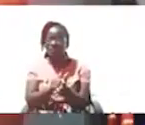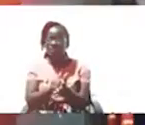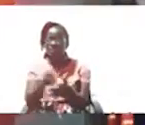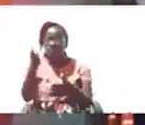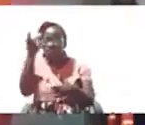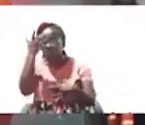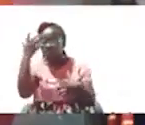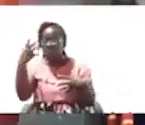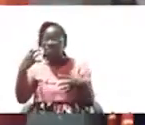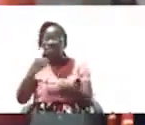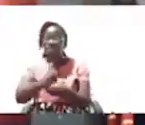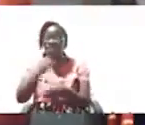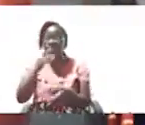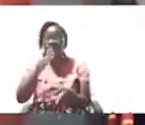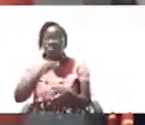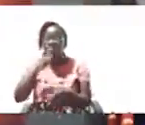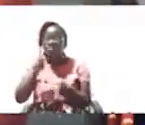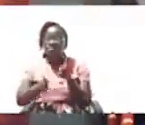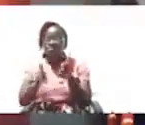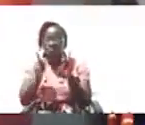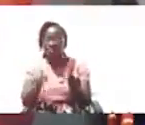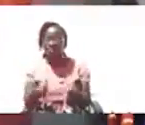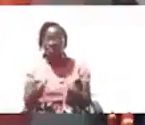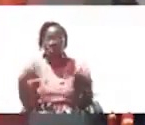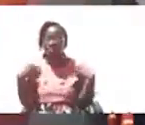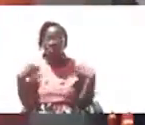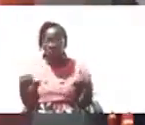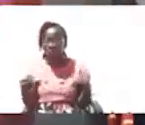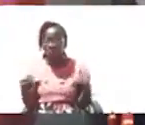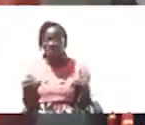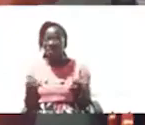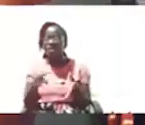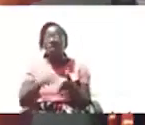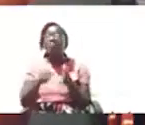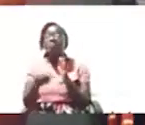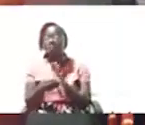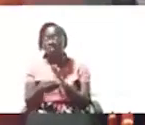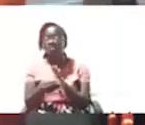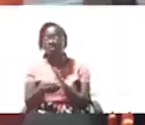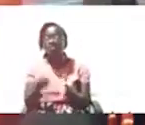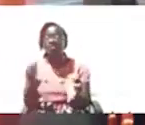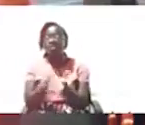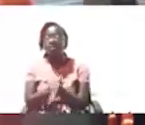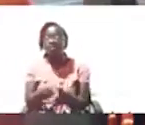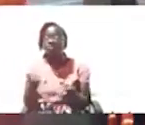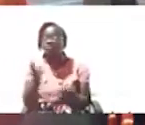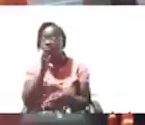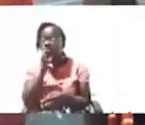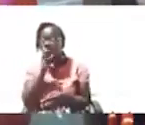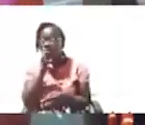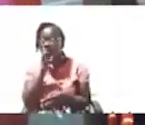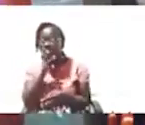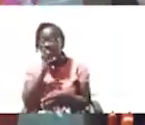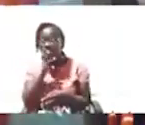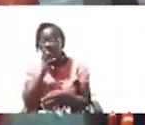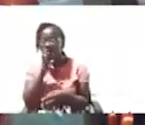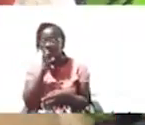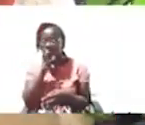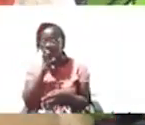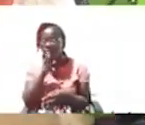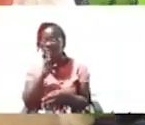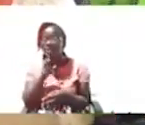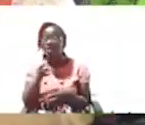So if you are going to hear that the lame was walking and the blind was seeing or the leper was cleansed, then there had been a